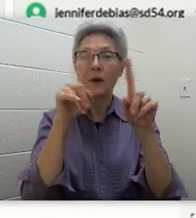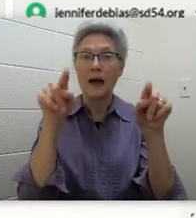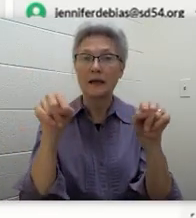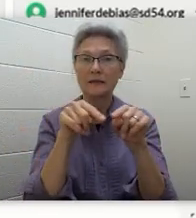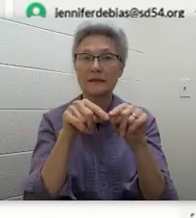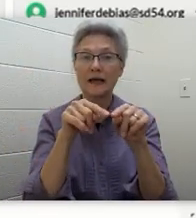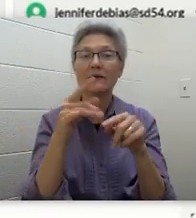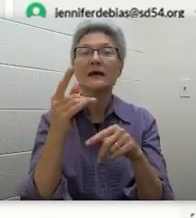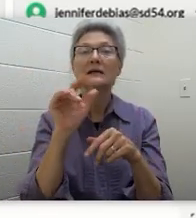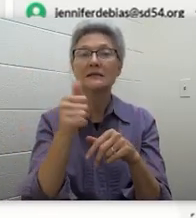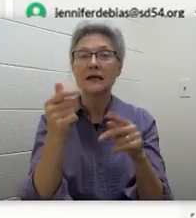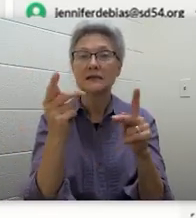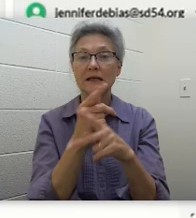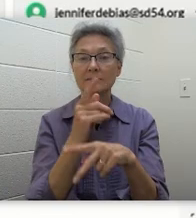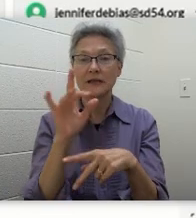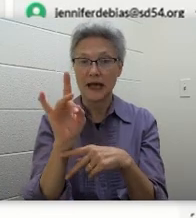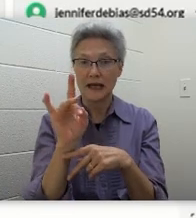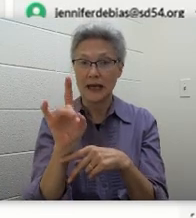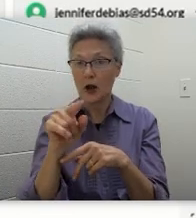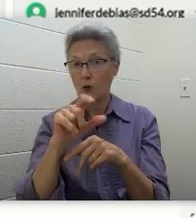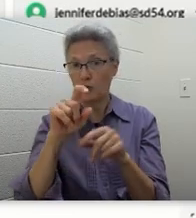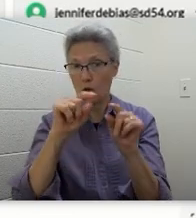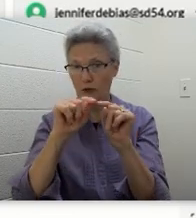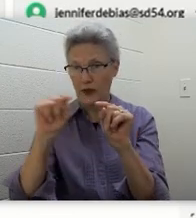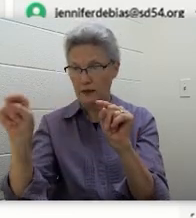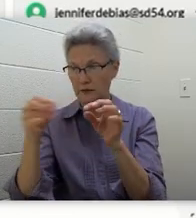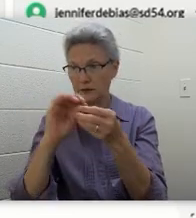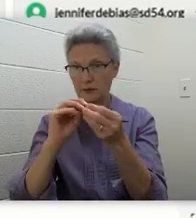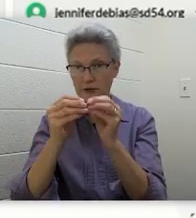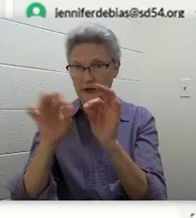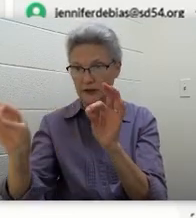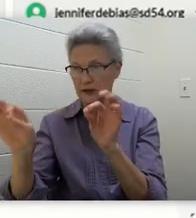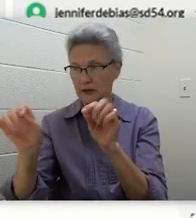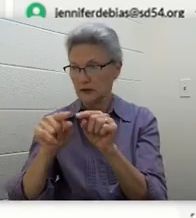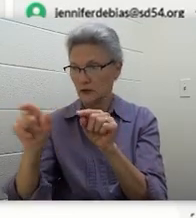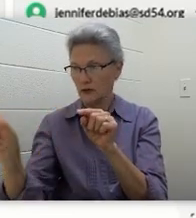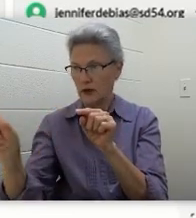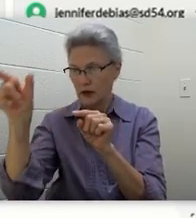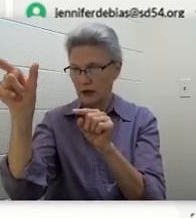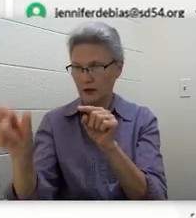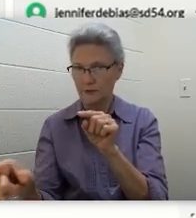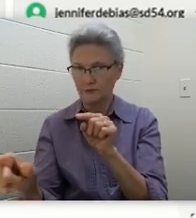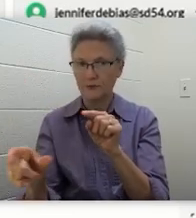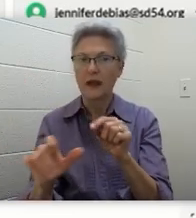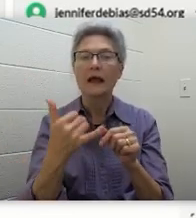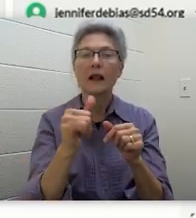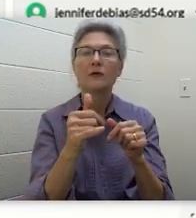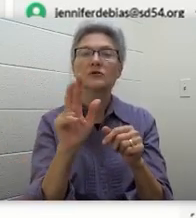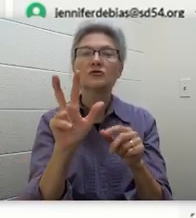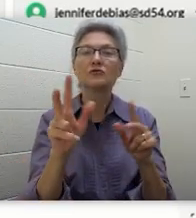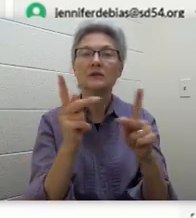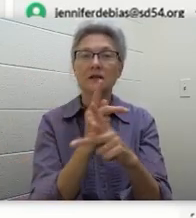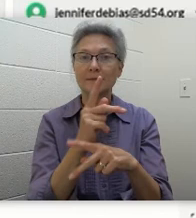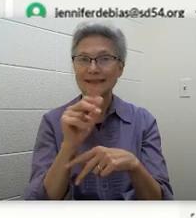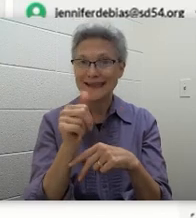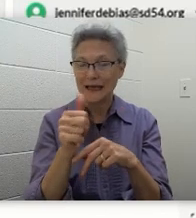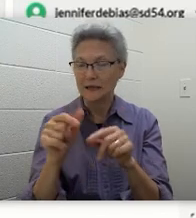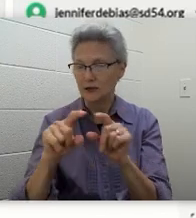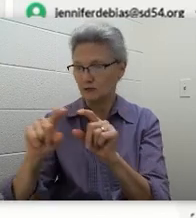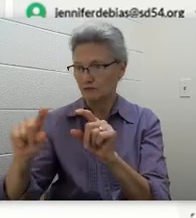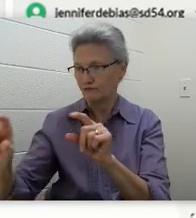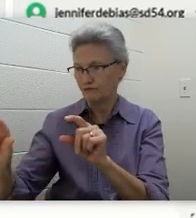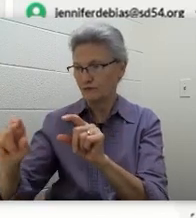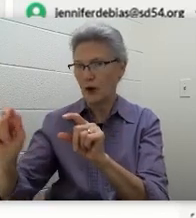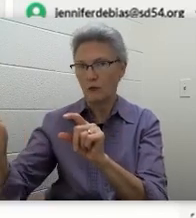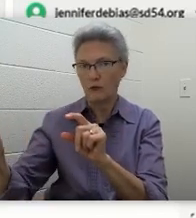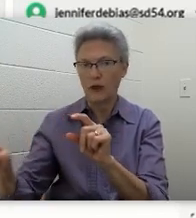10 times 8. So I wrote that out here, 10 times 8. Yellow box is 3 times 10. So here I wrote out what I'm solving.